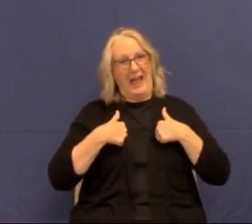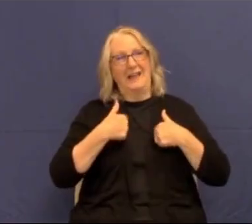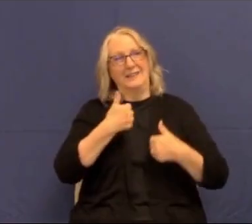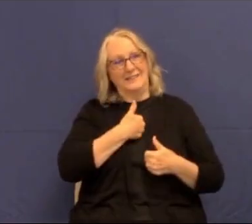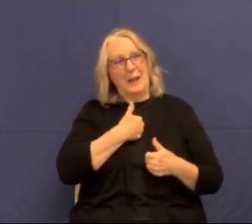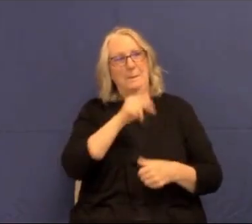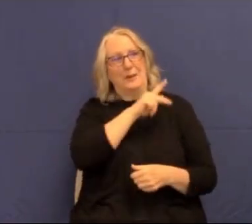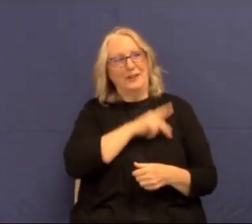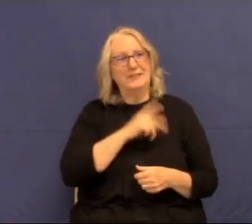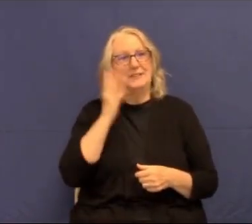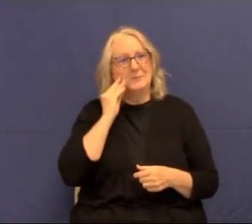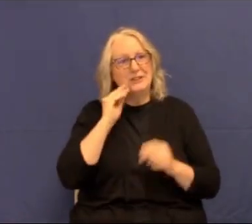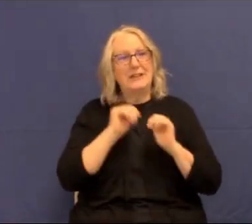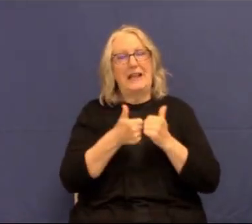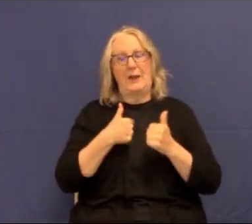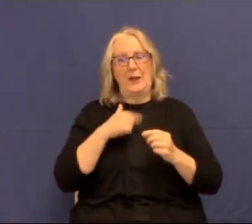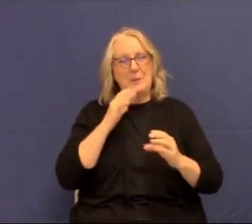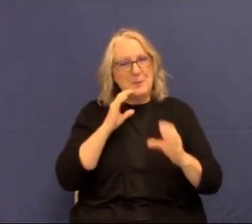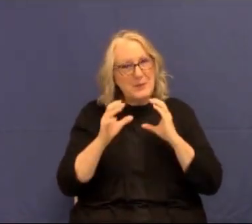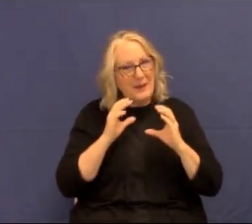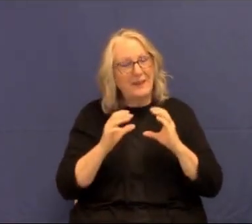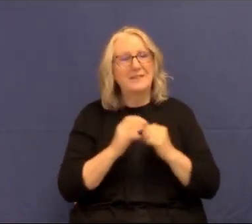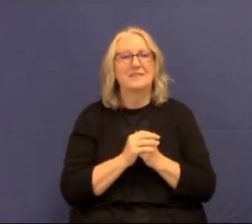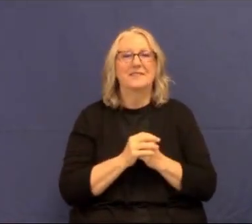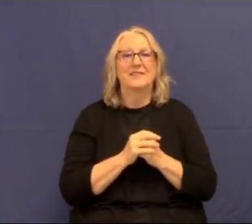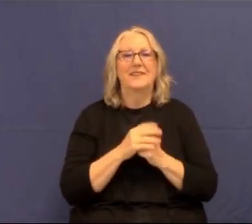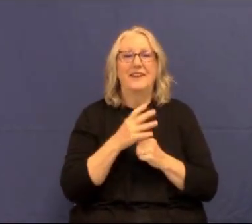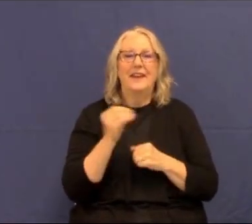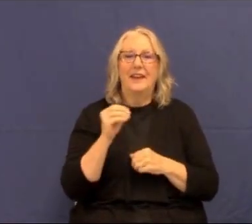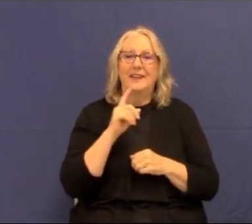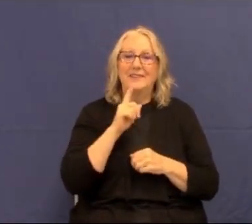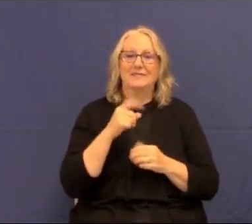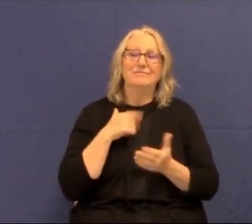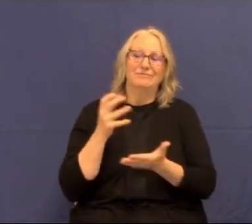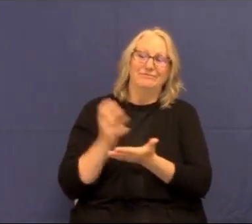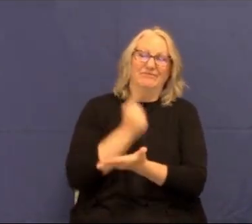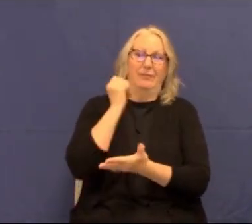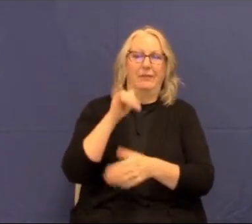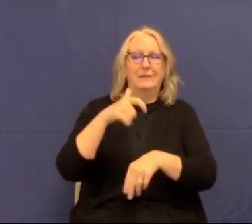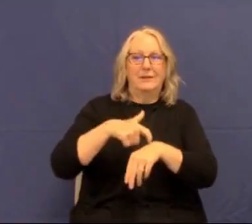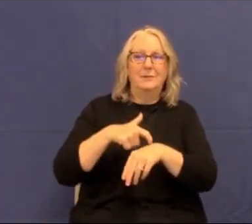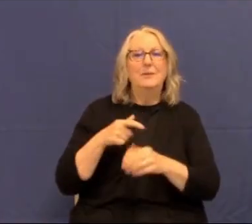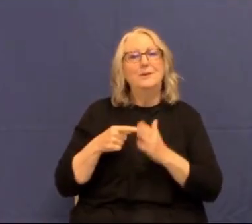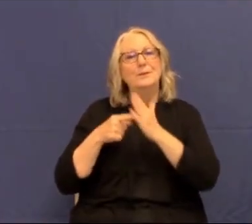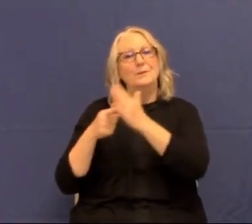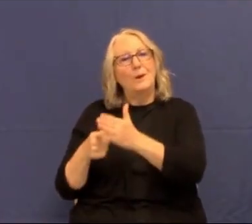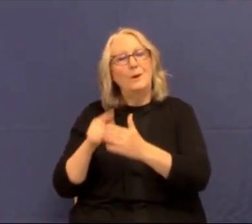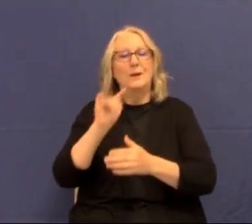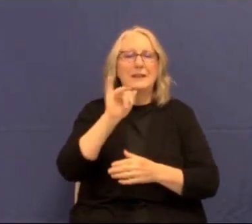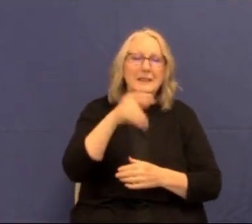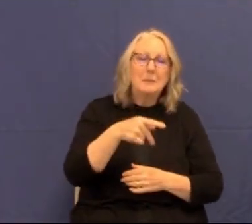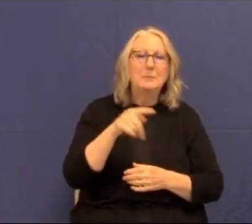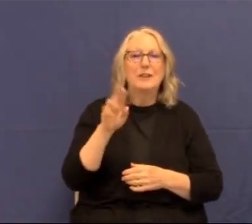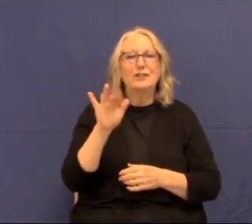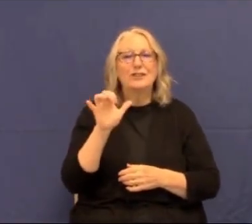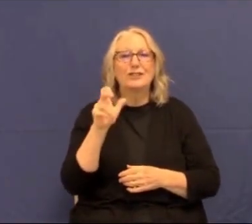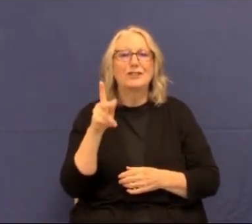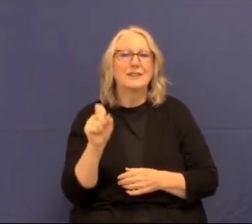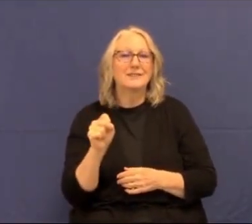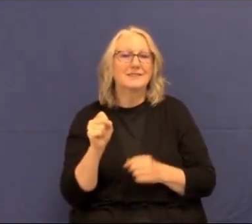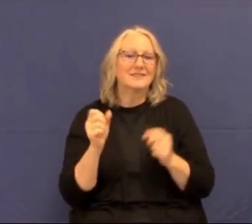go through and how I communicate. And, I really took advantage of that time to show them tips and tricks and